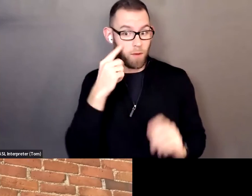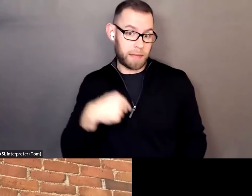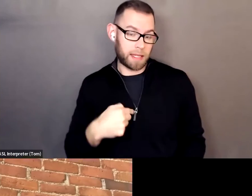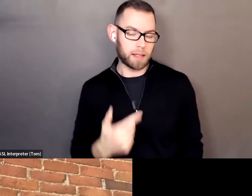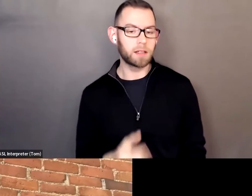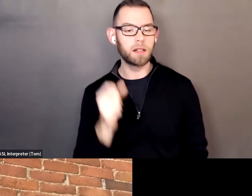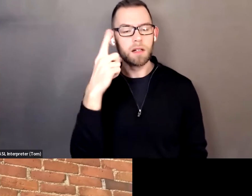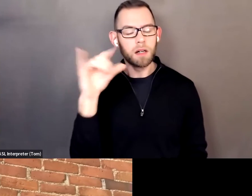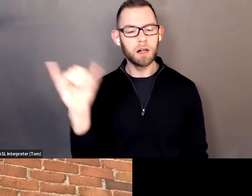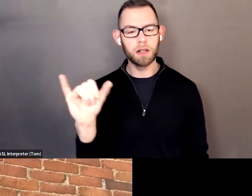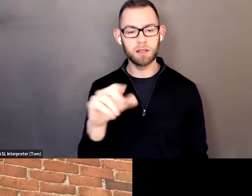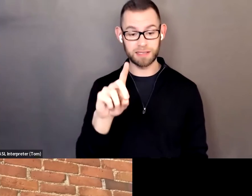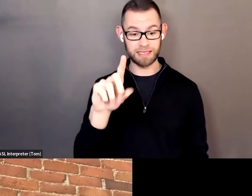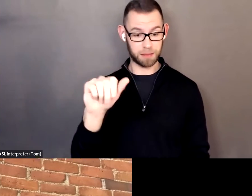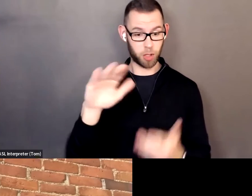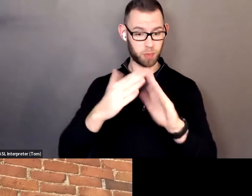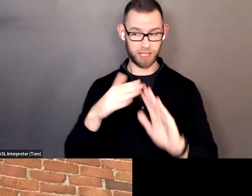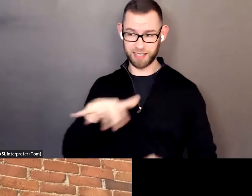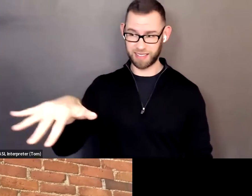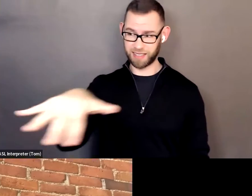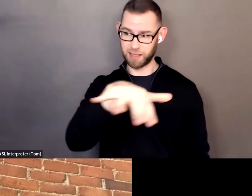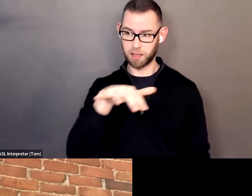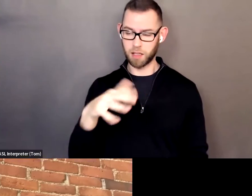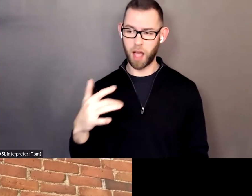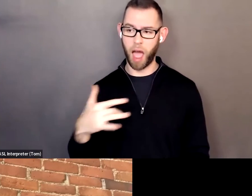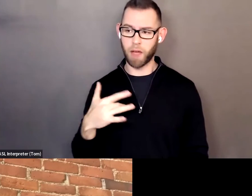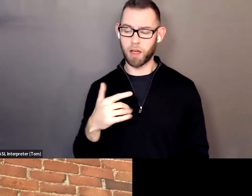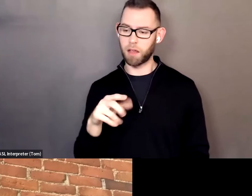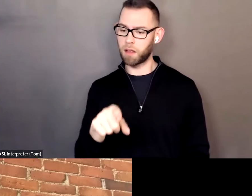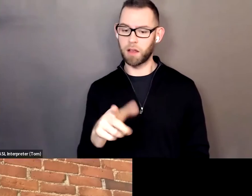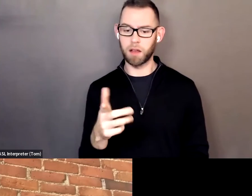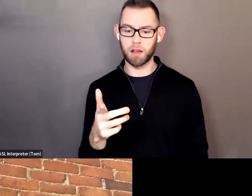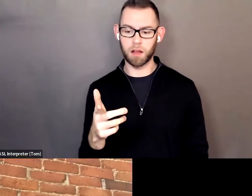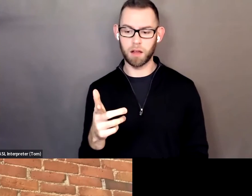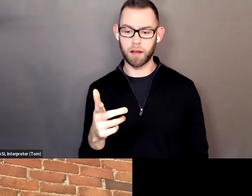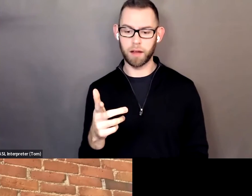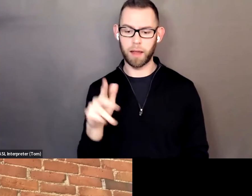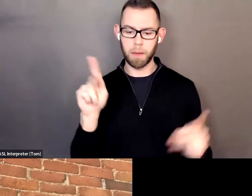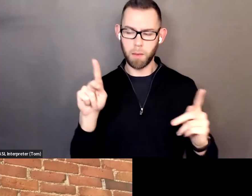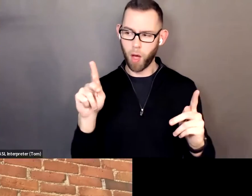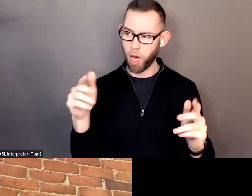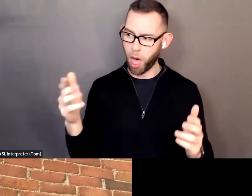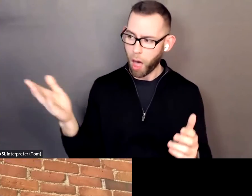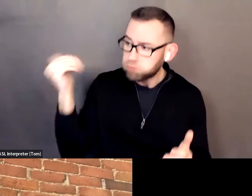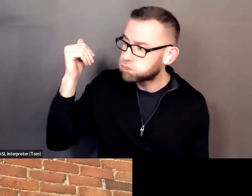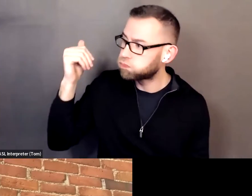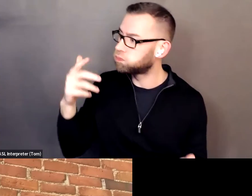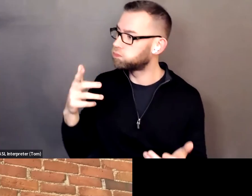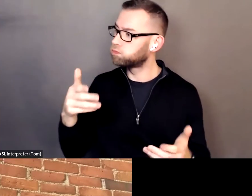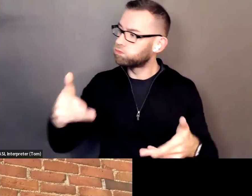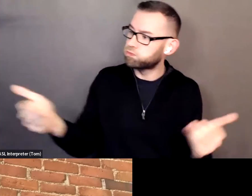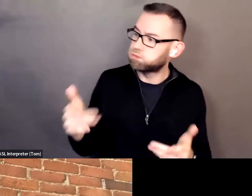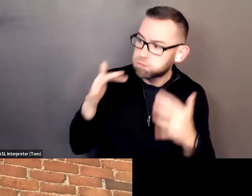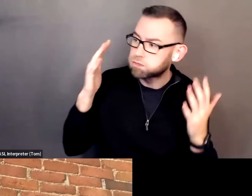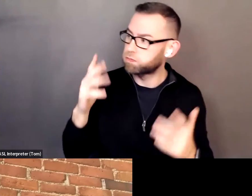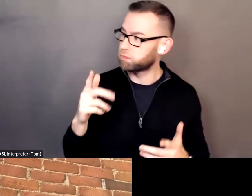disability community is people making room for others. So you said, you know, yourself, oh, I'm a